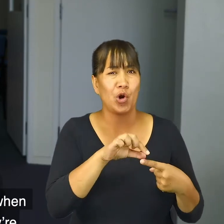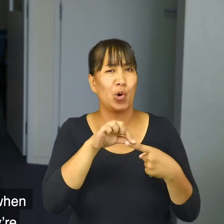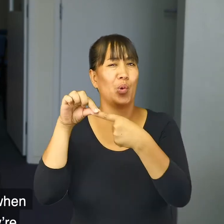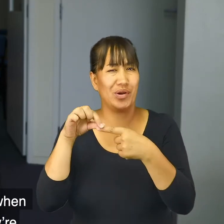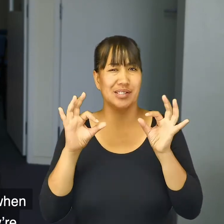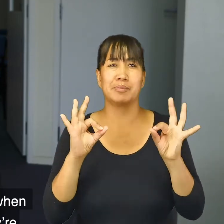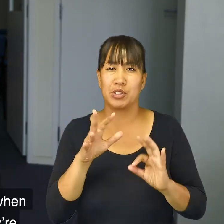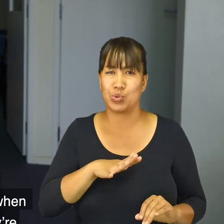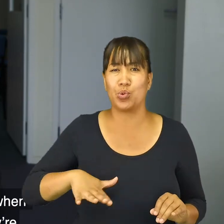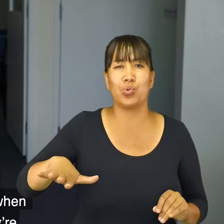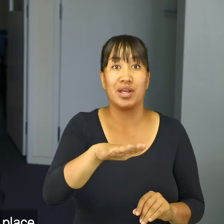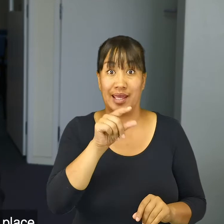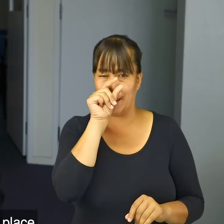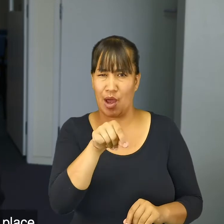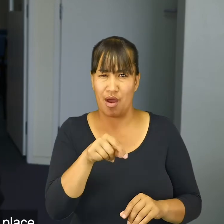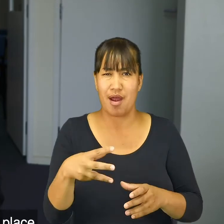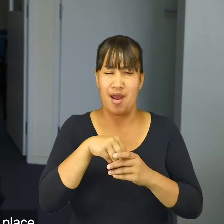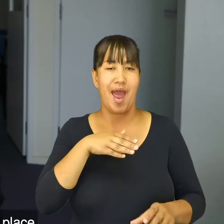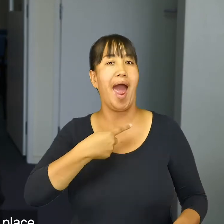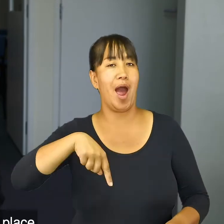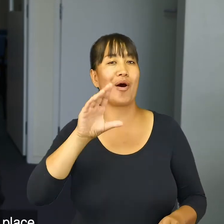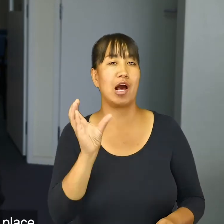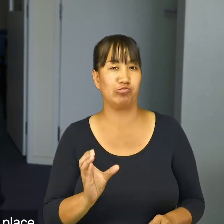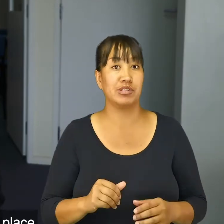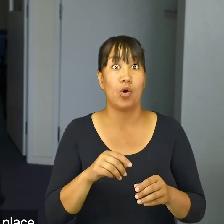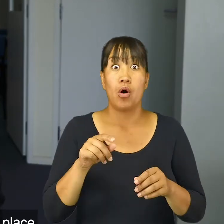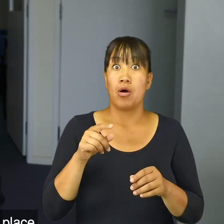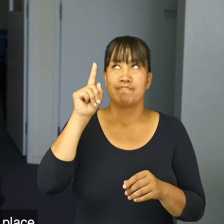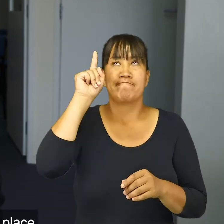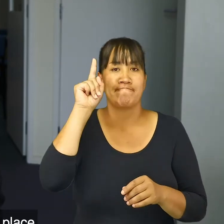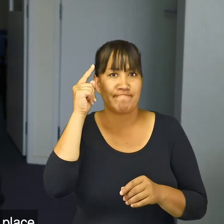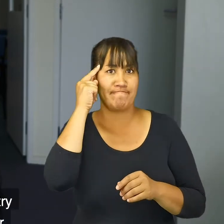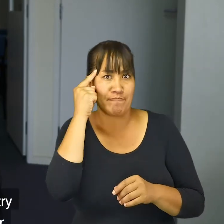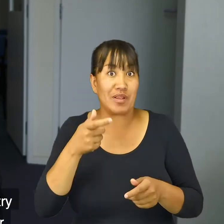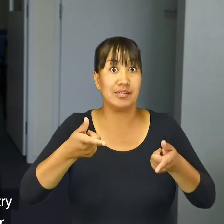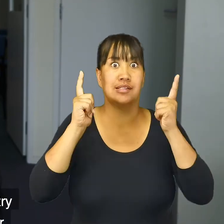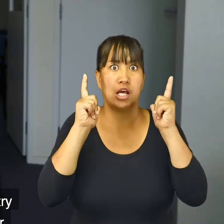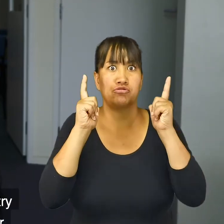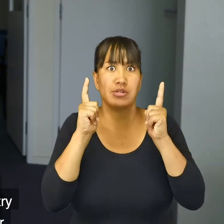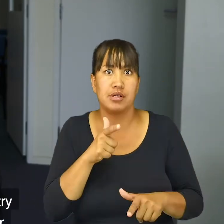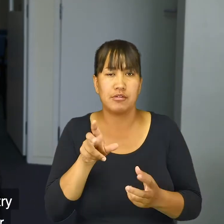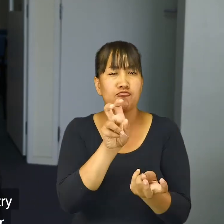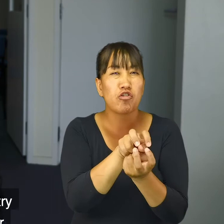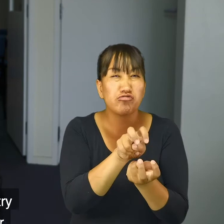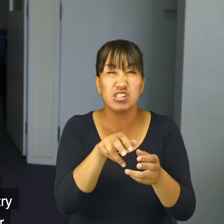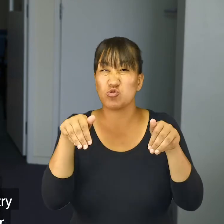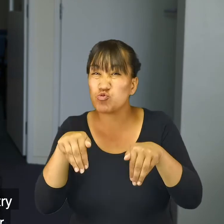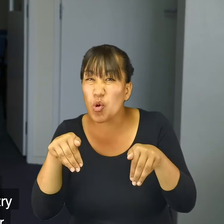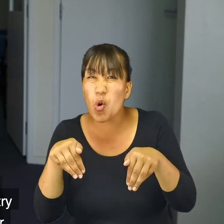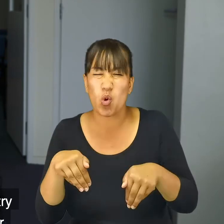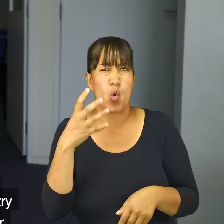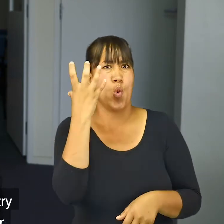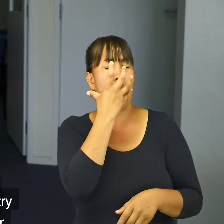when they're young through to when they're adults, to appreciate the uniqueness and the special place that kiwi plays in our